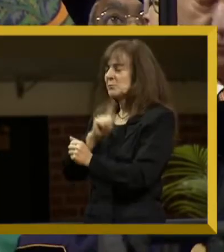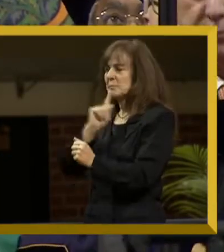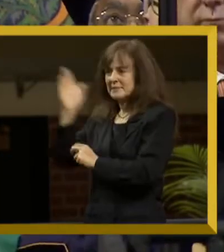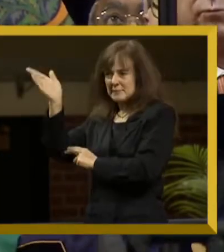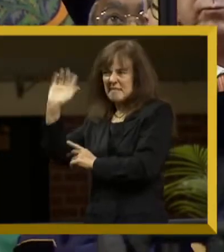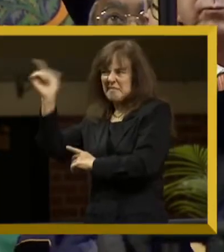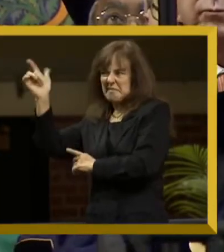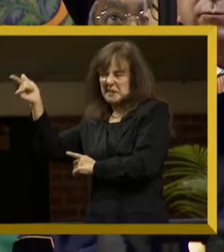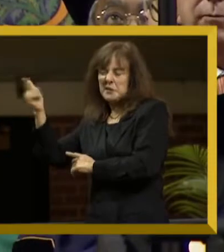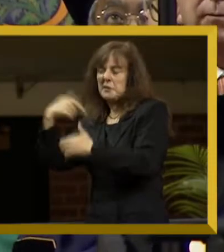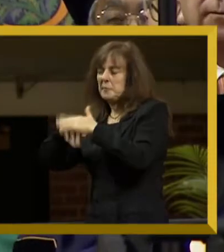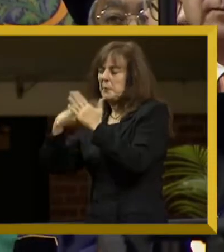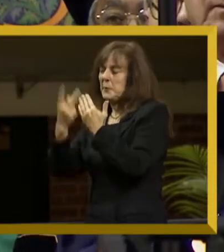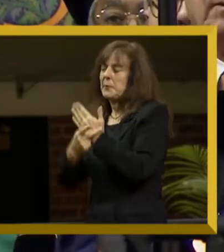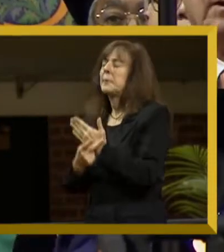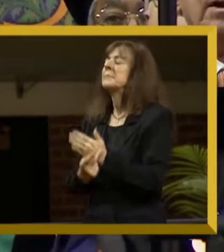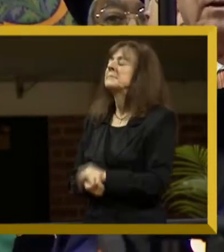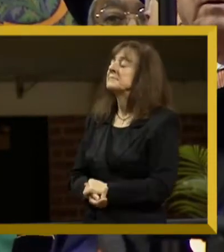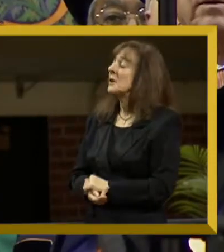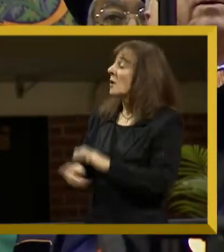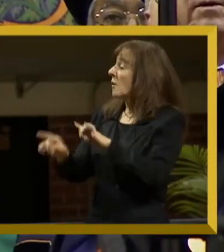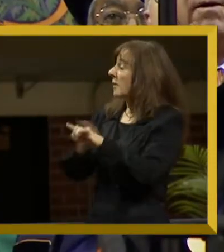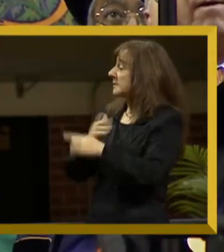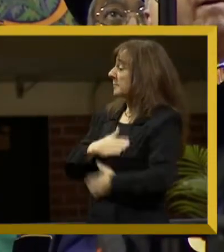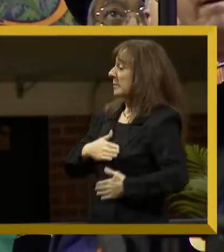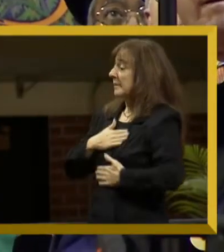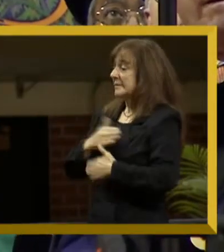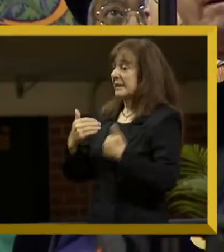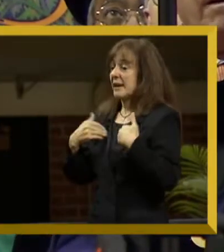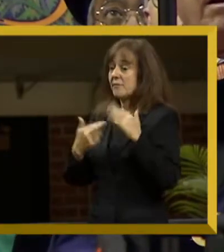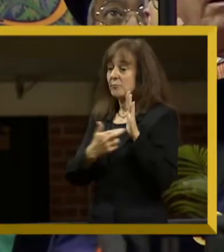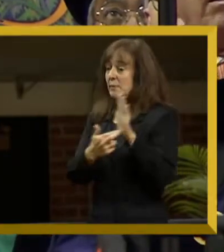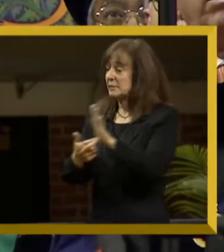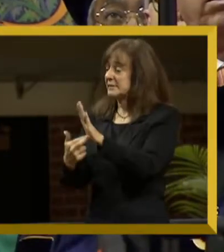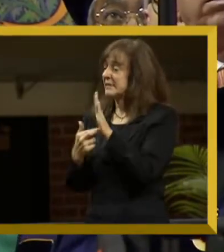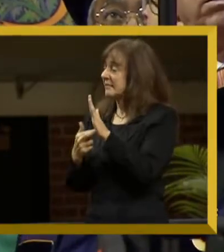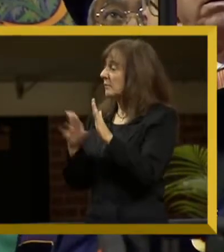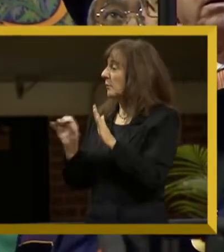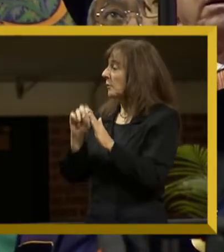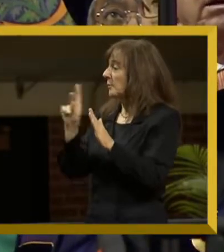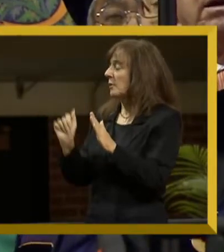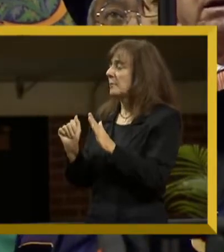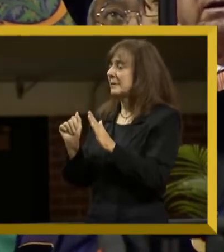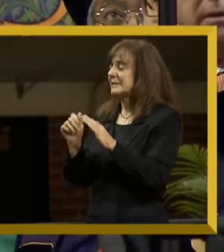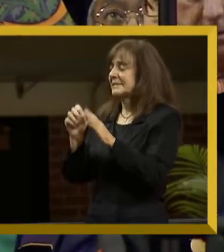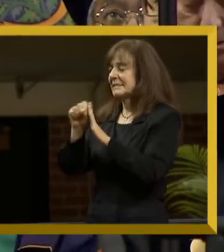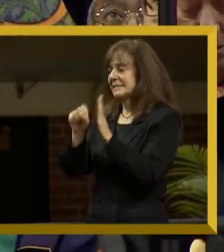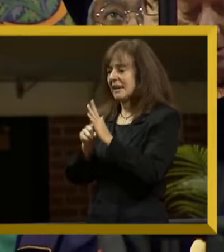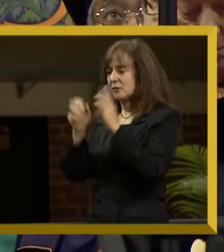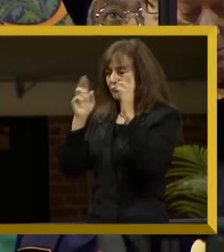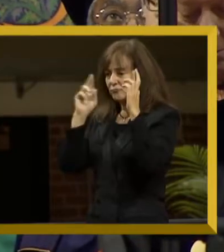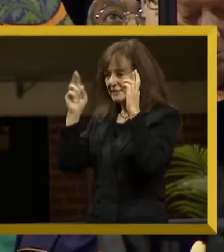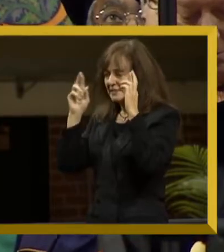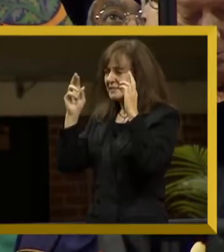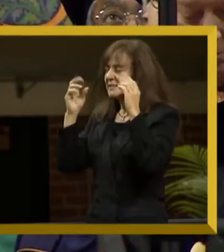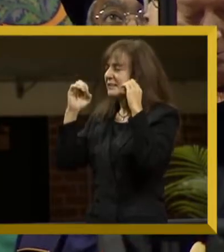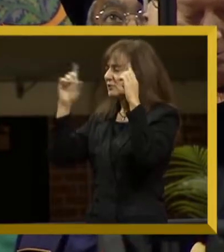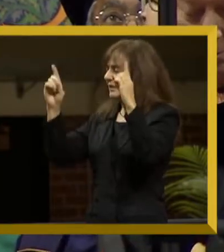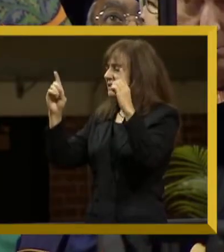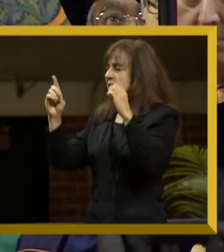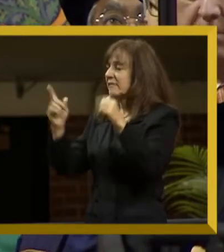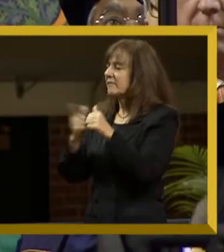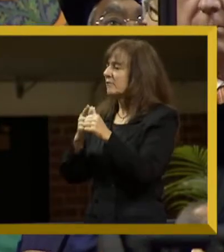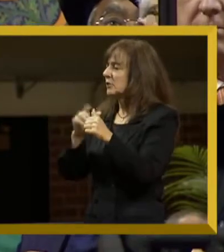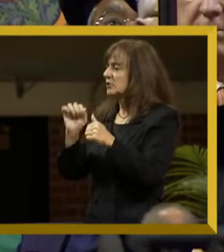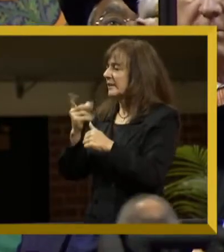speaker a little later in the program. We're also pleased to have representatives of the Oklahoma State Regents for Higher Education with us. First